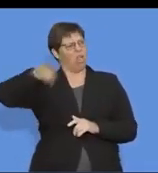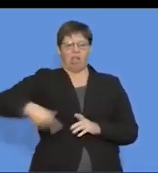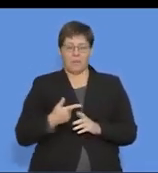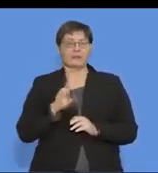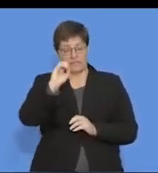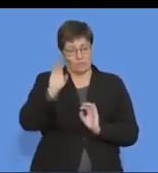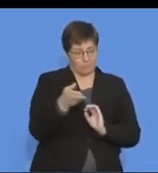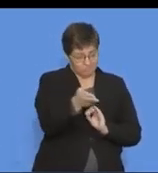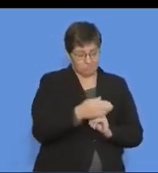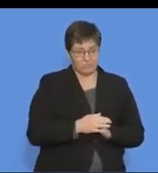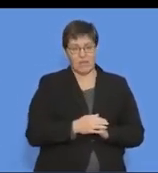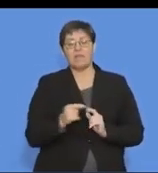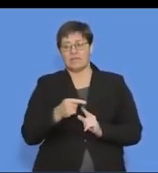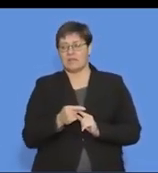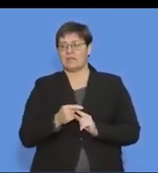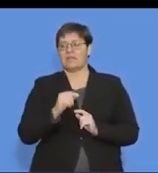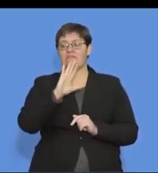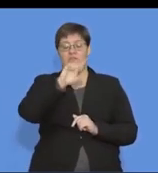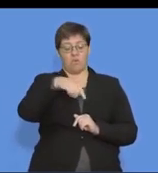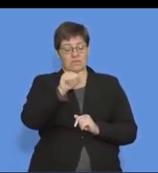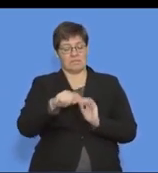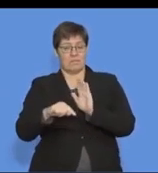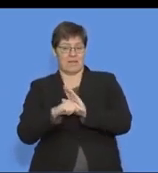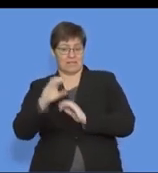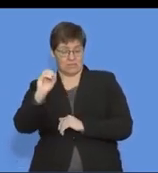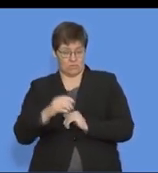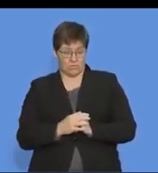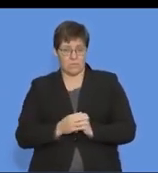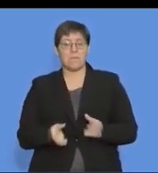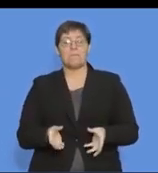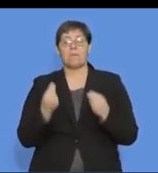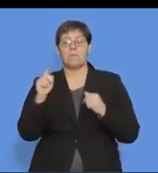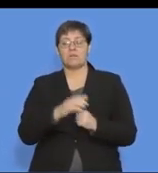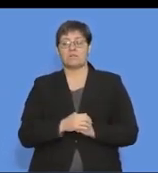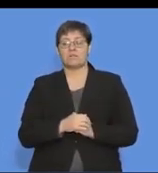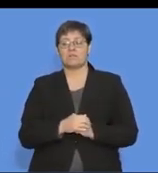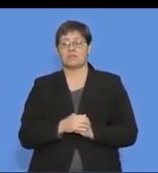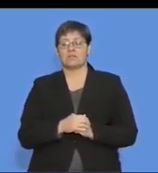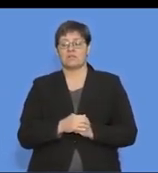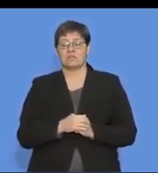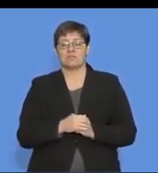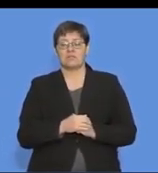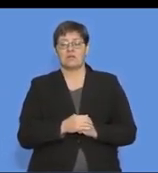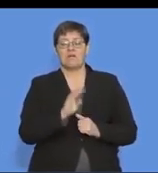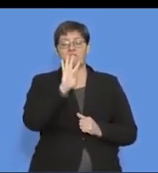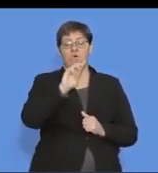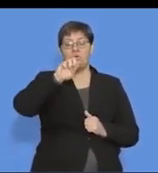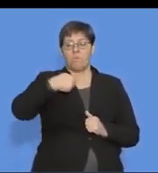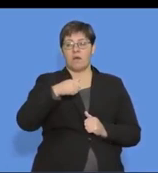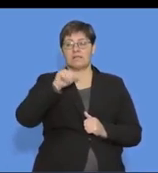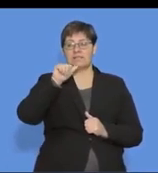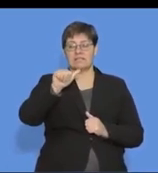Then 5.6 minus 0 as well, okay? What do we get from that? We get that value. So we